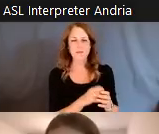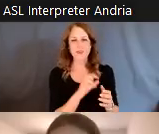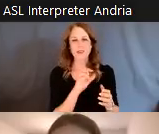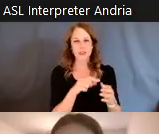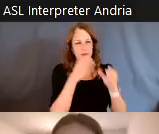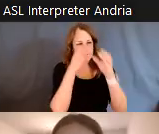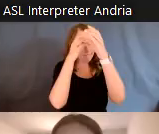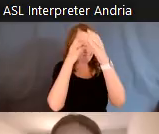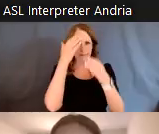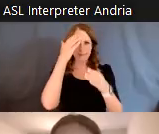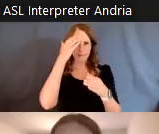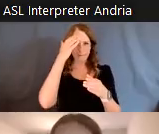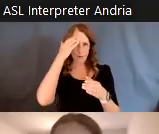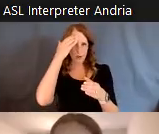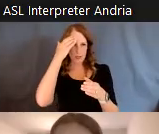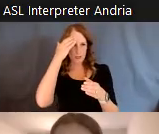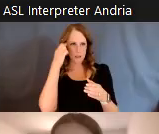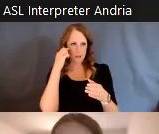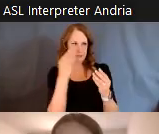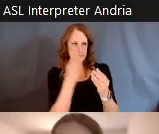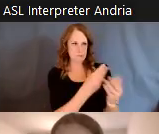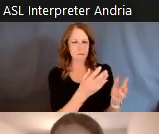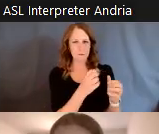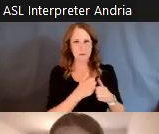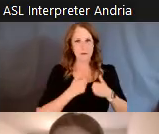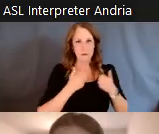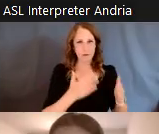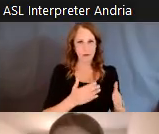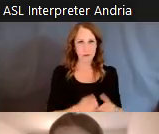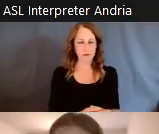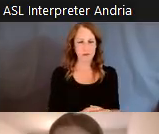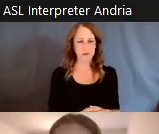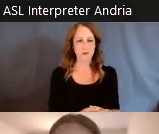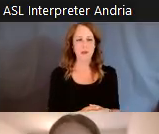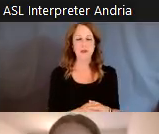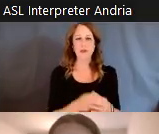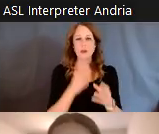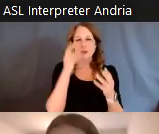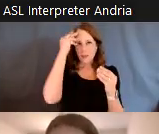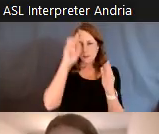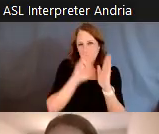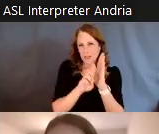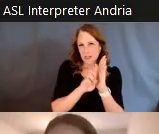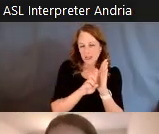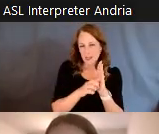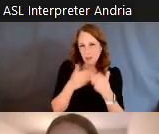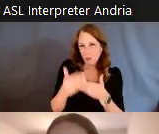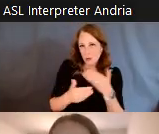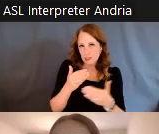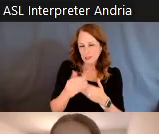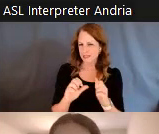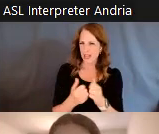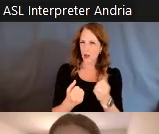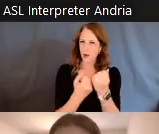them. And then thinking through, right, the investigation process. How can advocates assist in